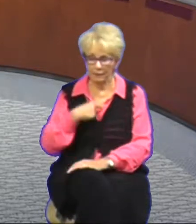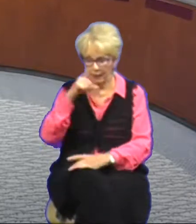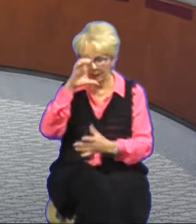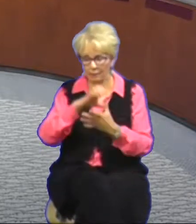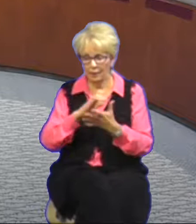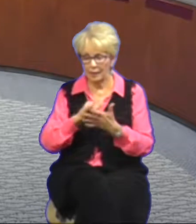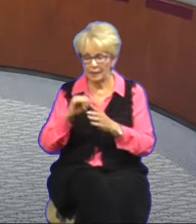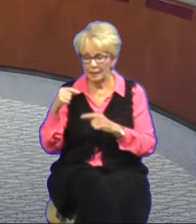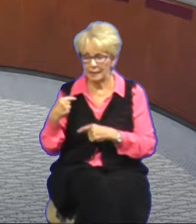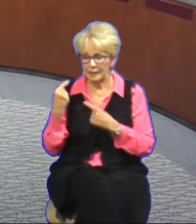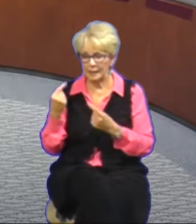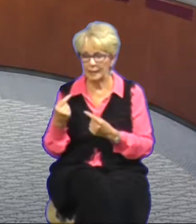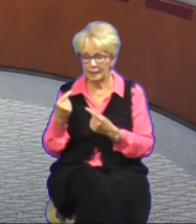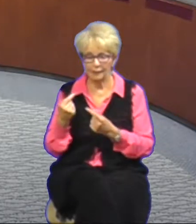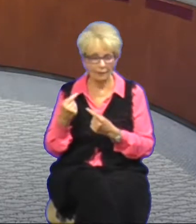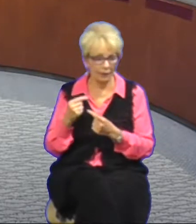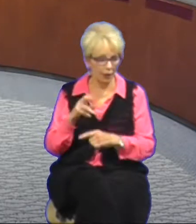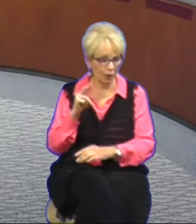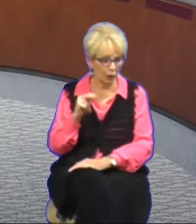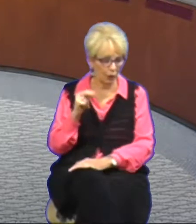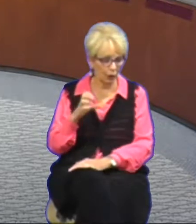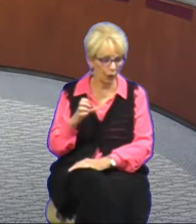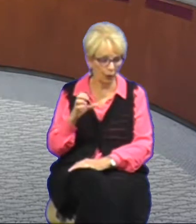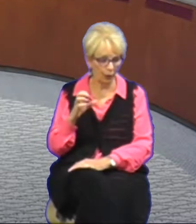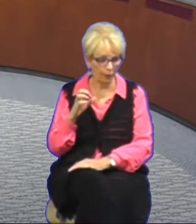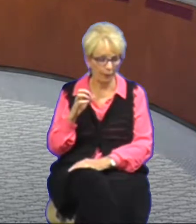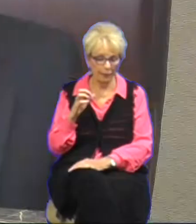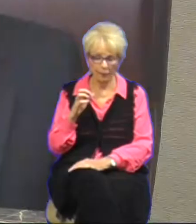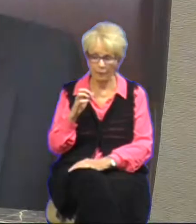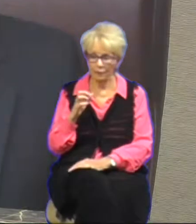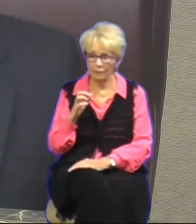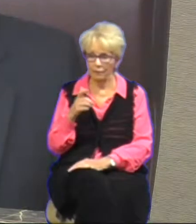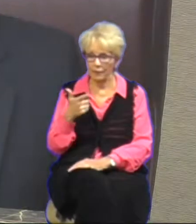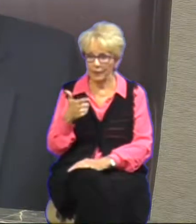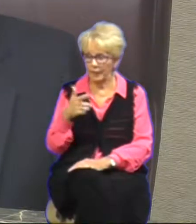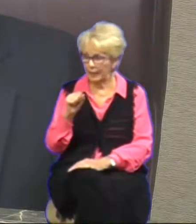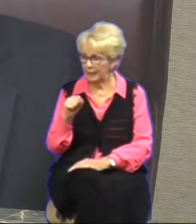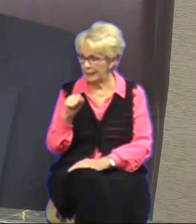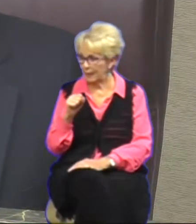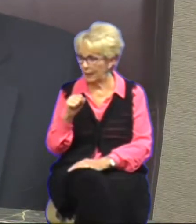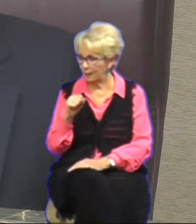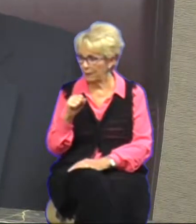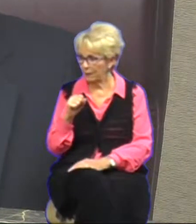believe since the North Carolina General Statute